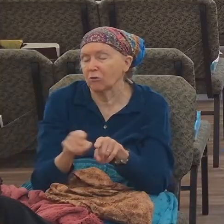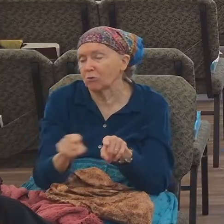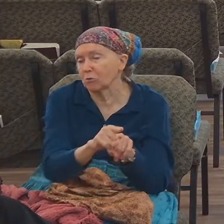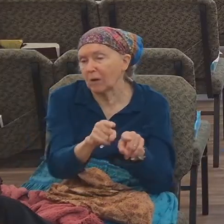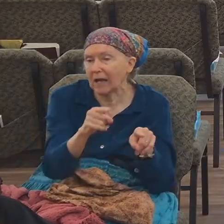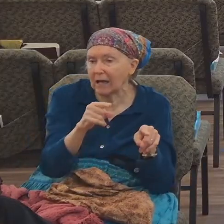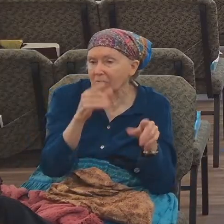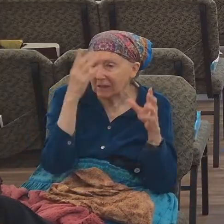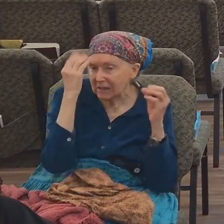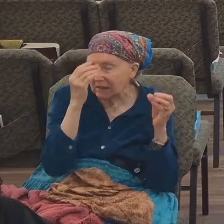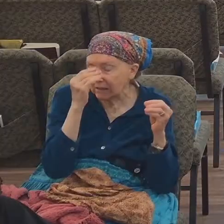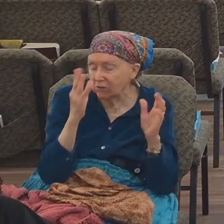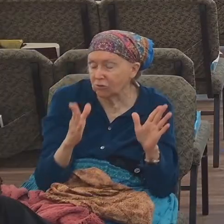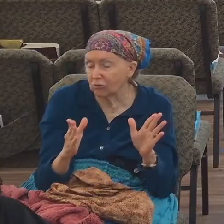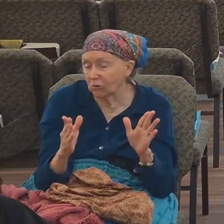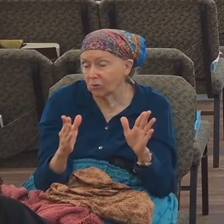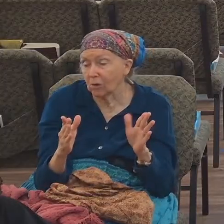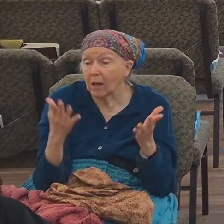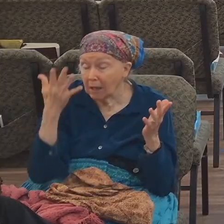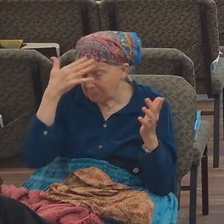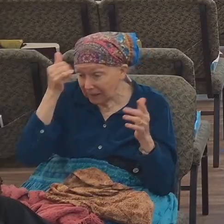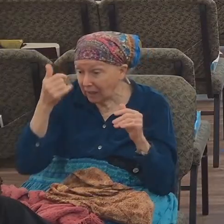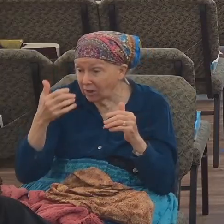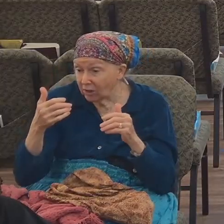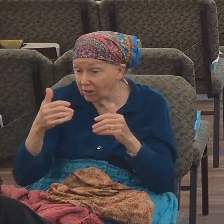in reestablishing a connection with him,